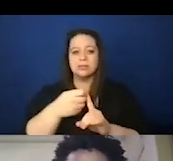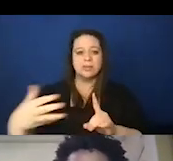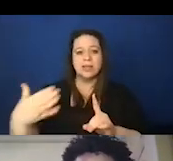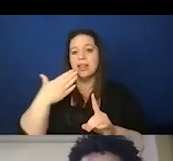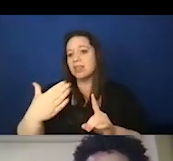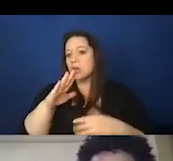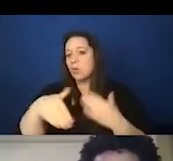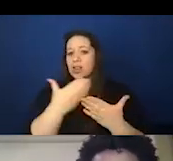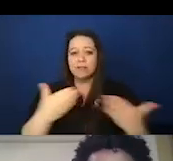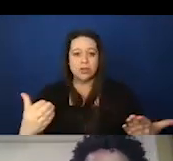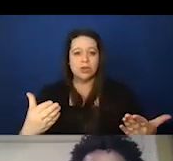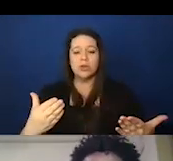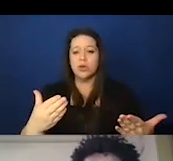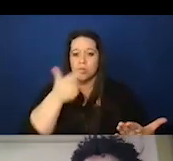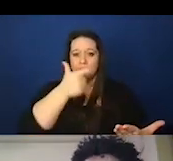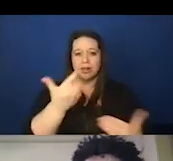all of you who tuned in tonight.